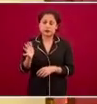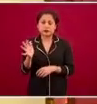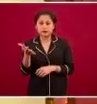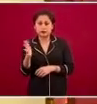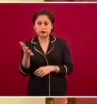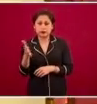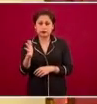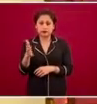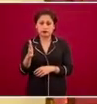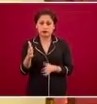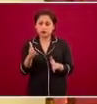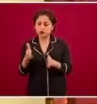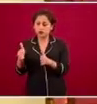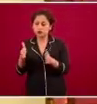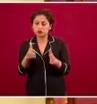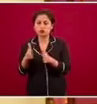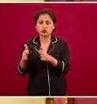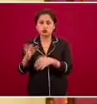3.5 to round it up.